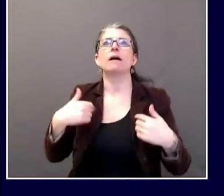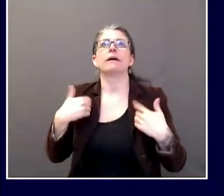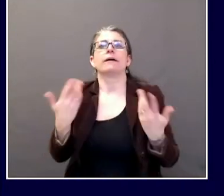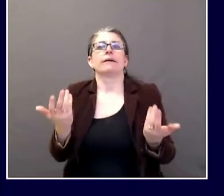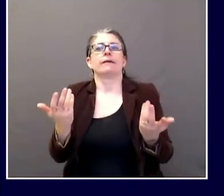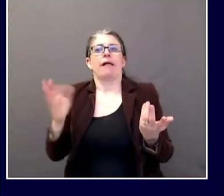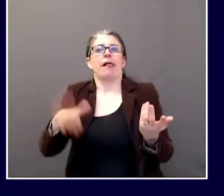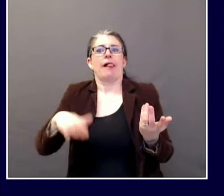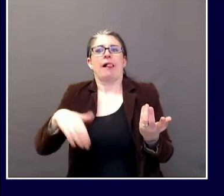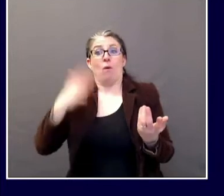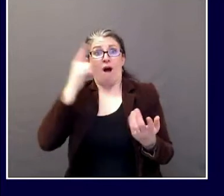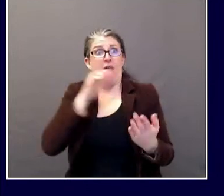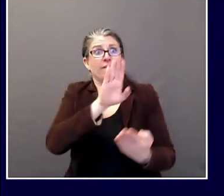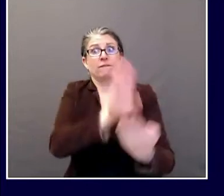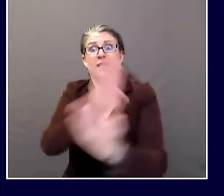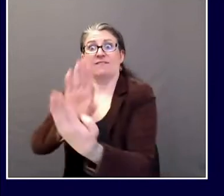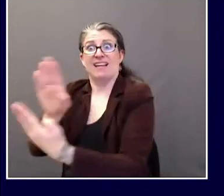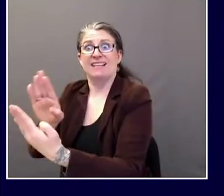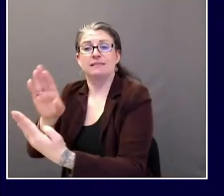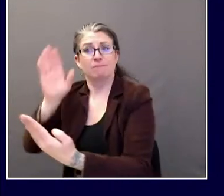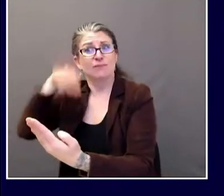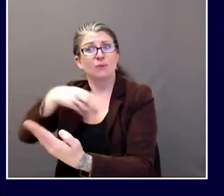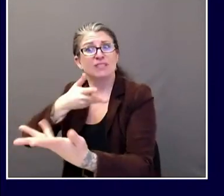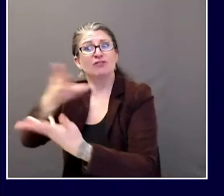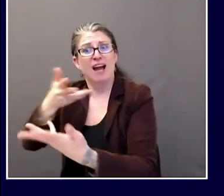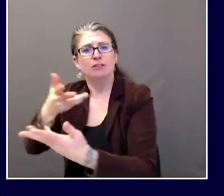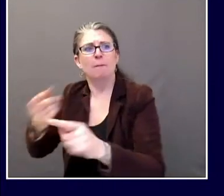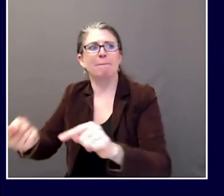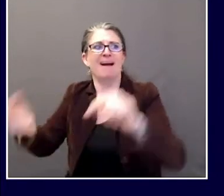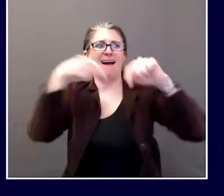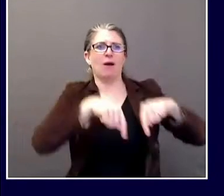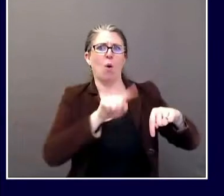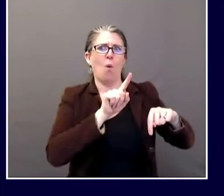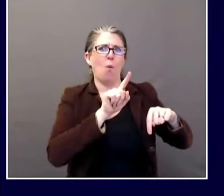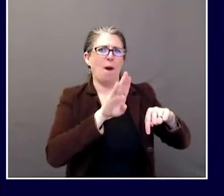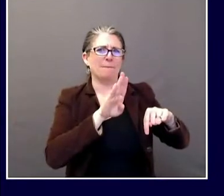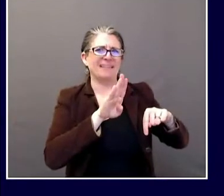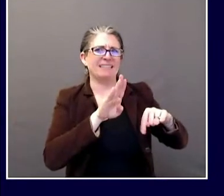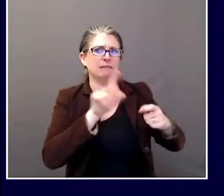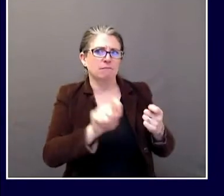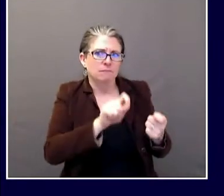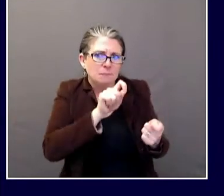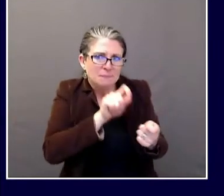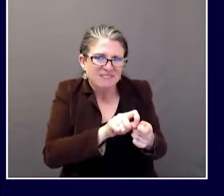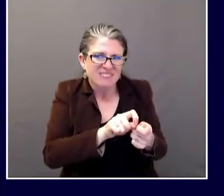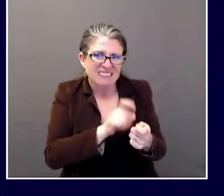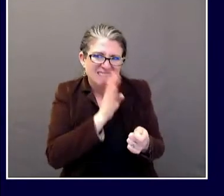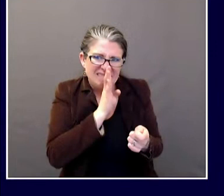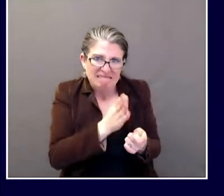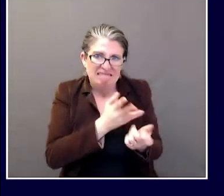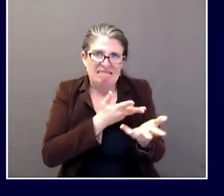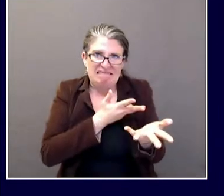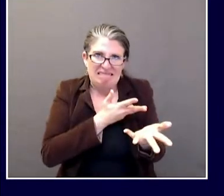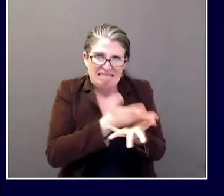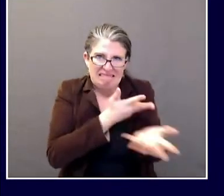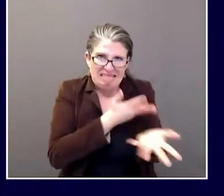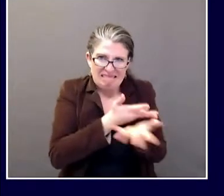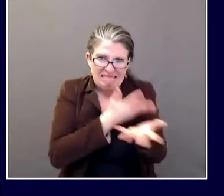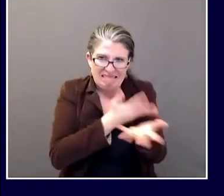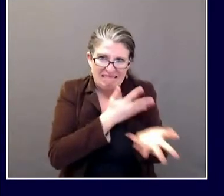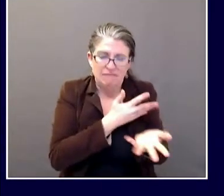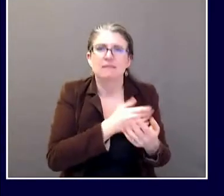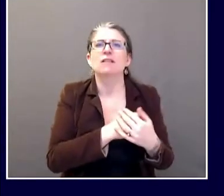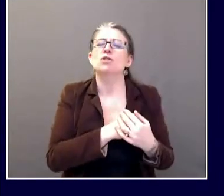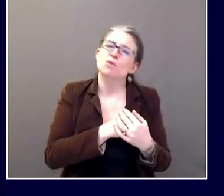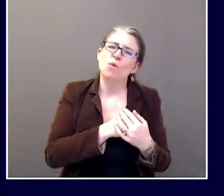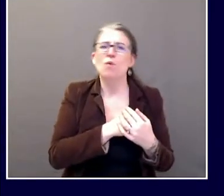those frontline essential employees, well, right now, our focus within 1B is very squarely on those 70 and